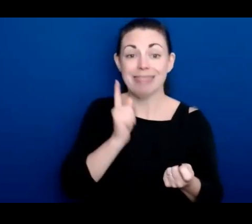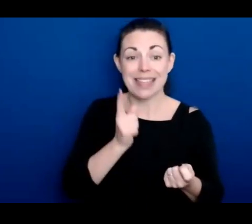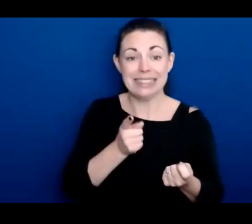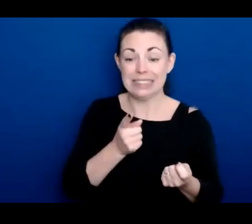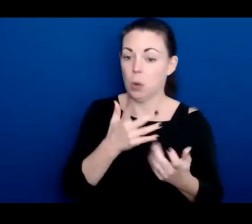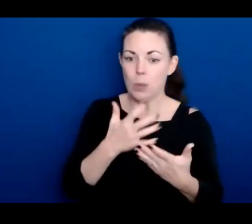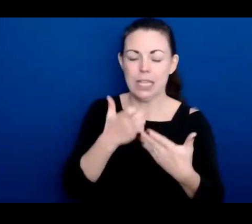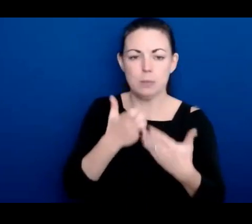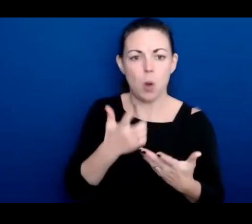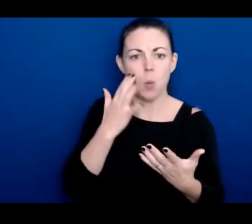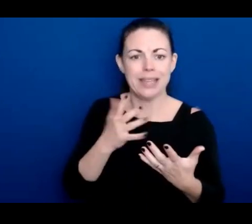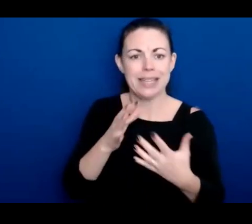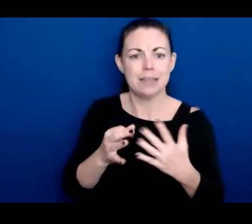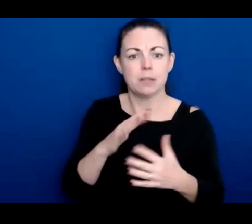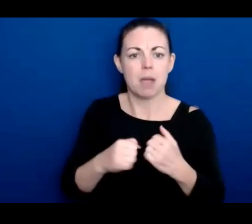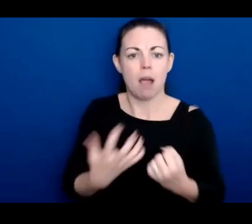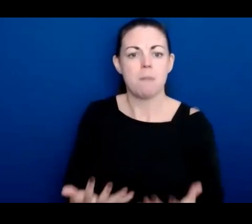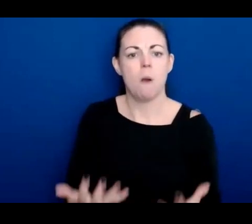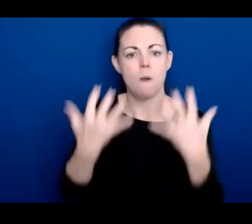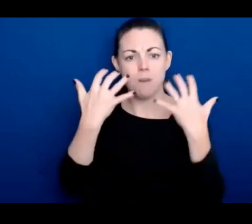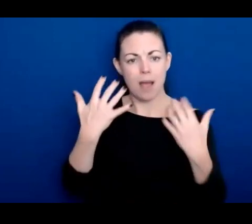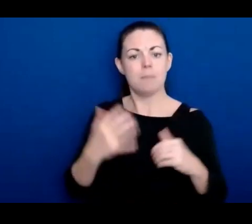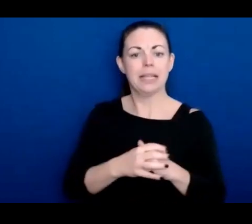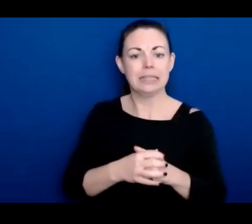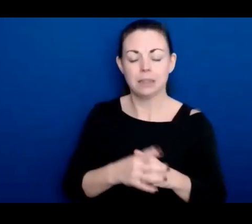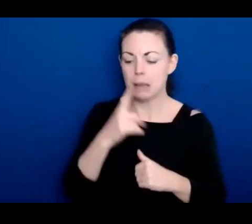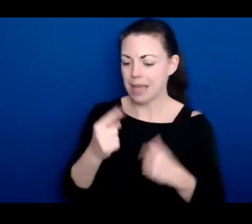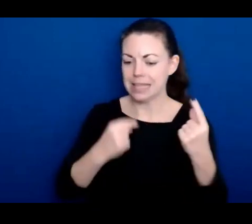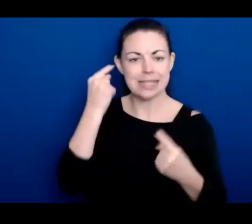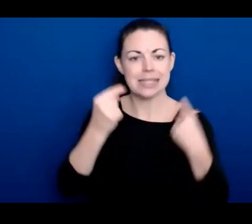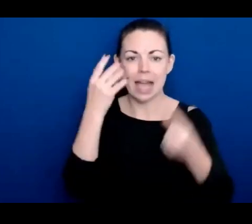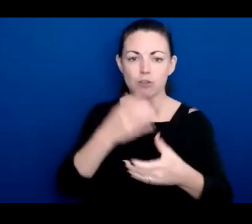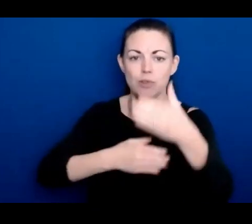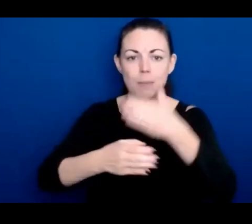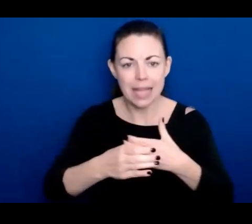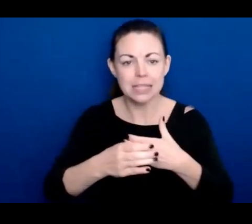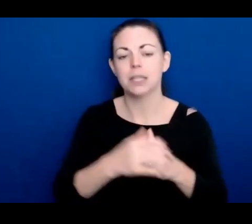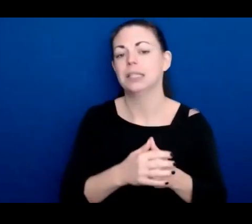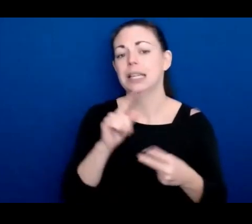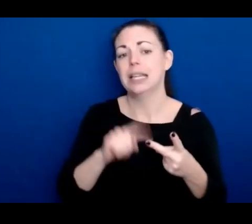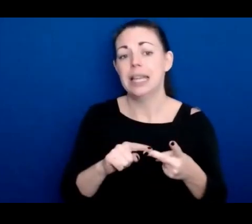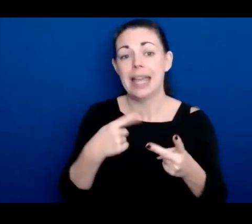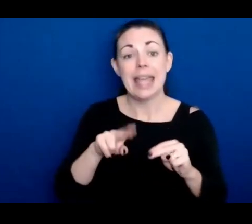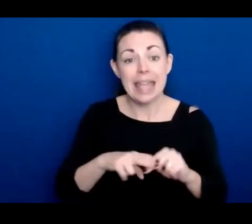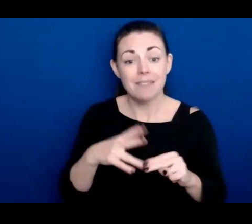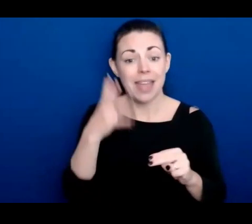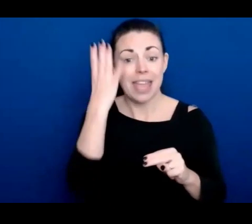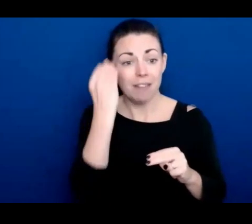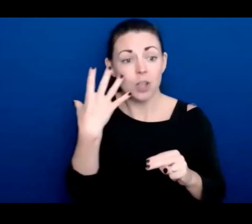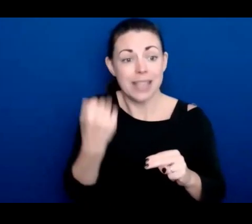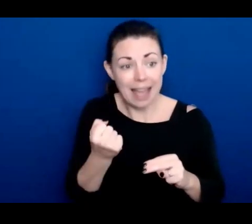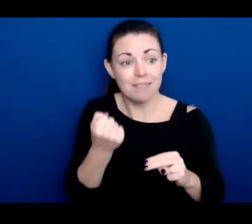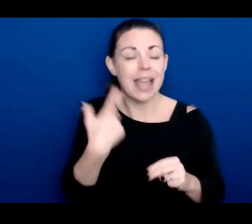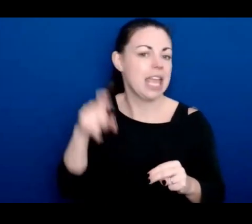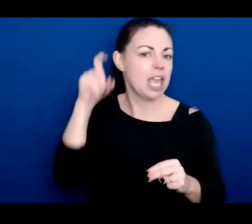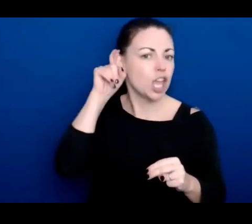that's the thing. But generally, just trying to replace one sound with another. If you've got hearing loss, wear hearing aids. That often helps. It doesn't